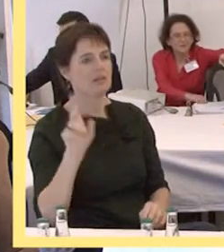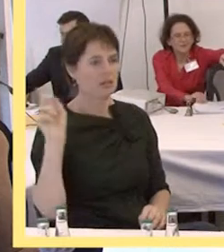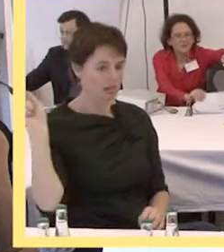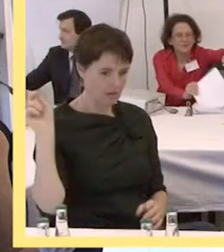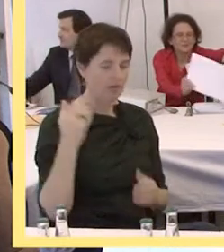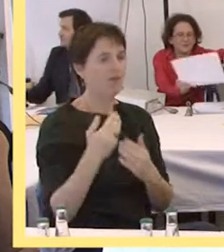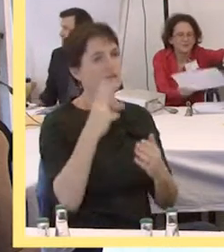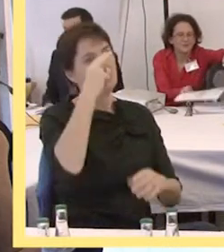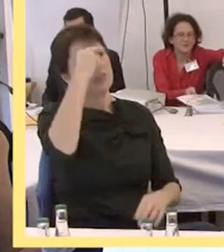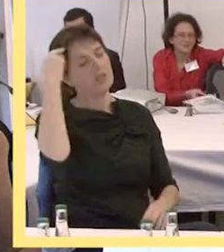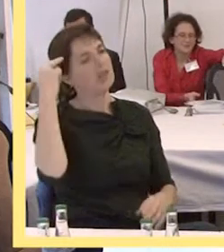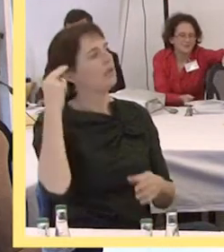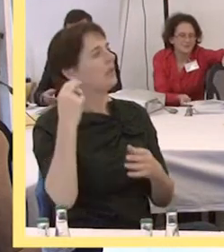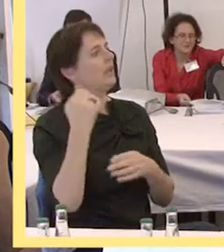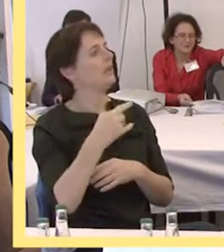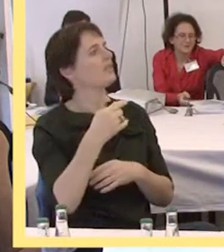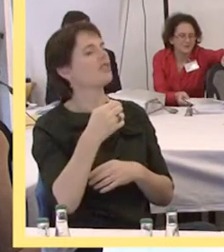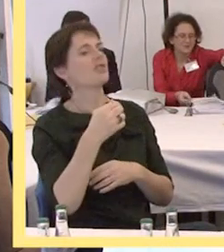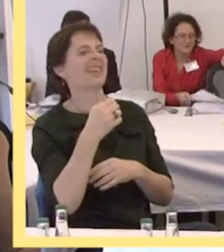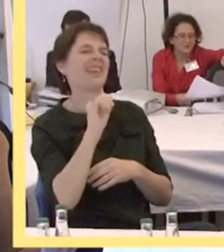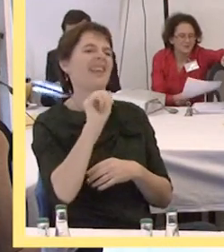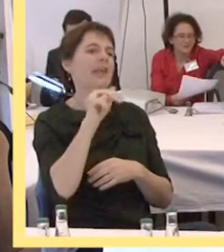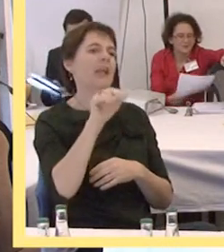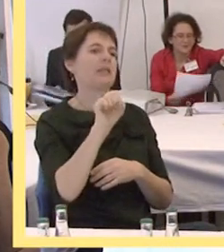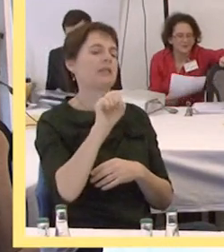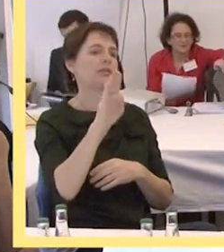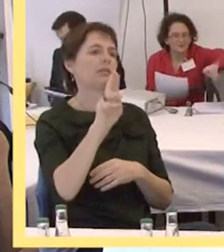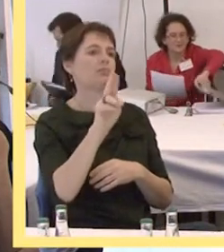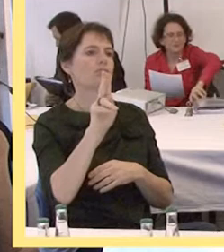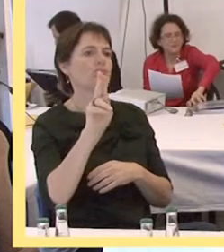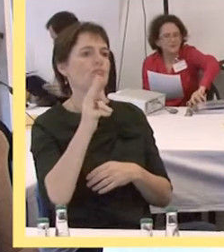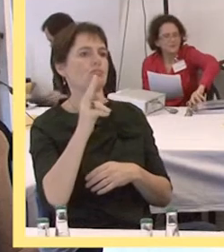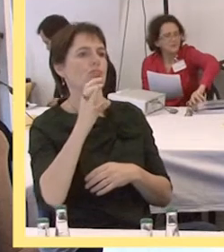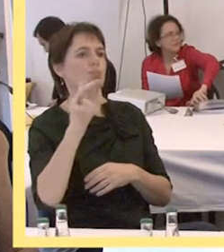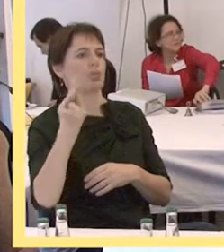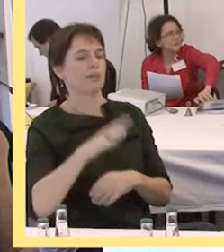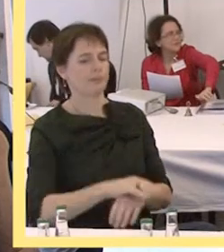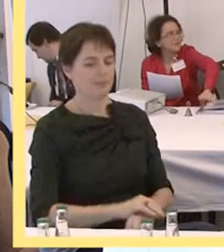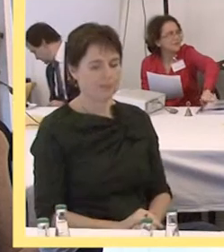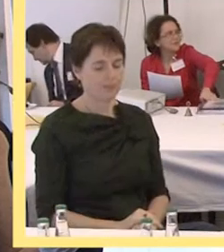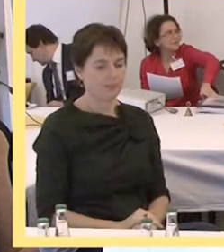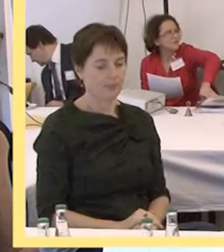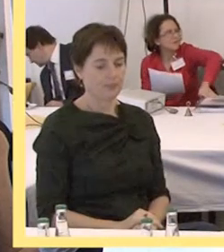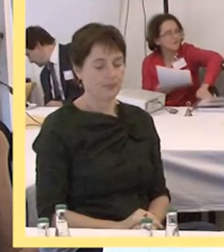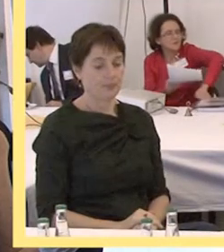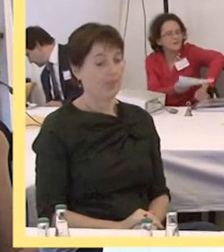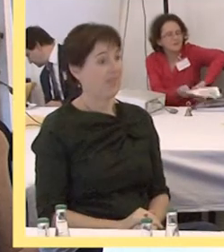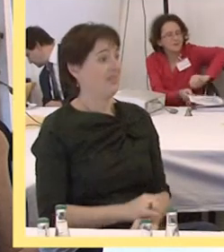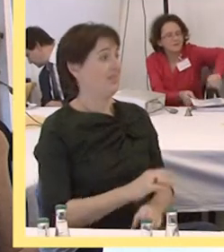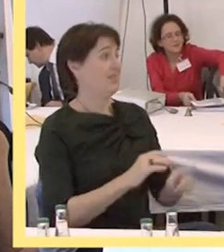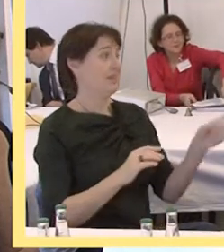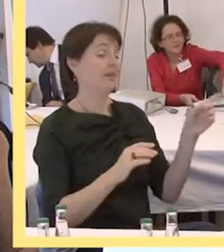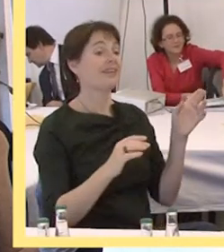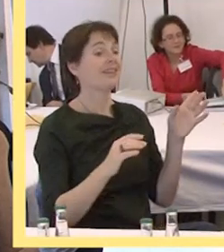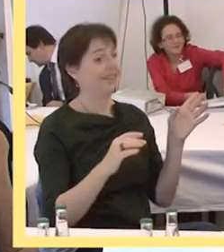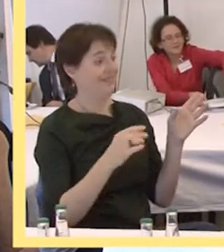Innsbruck. Well, I tend to speed up in presentations. So if I'm getting too fast, please just let